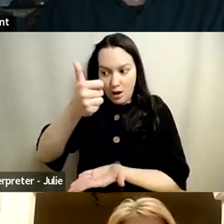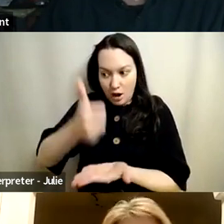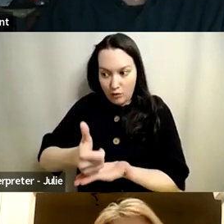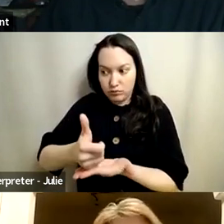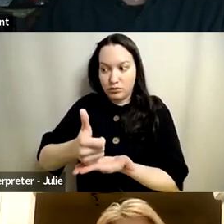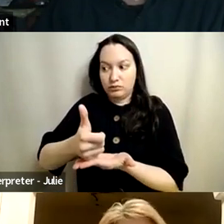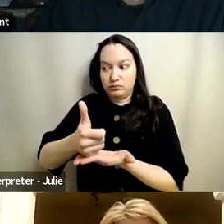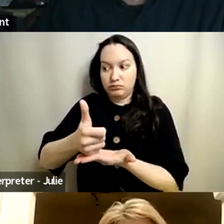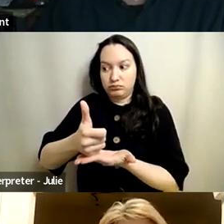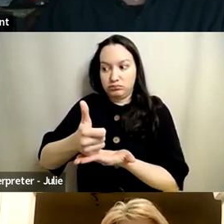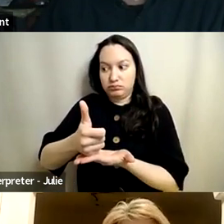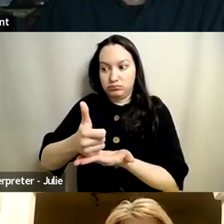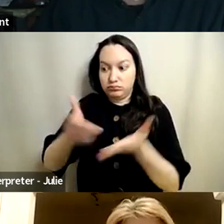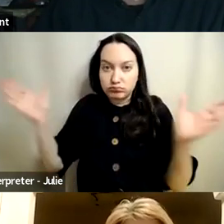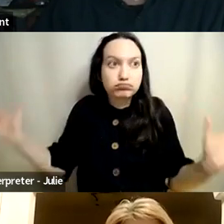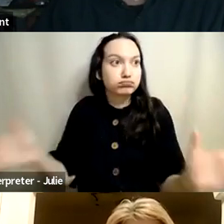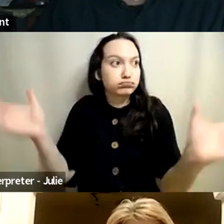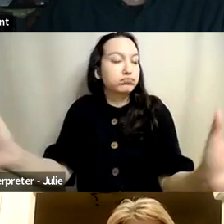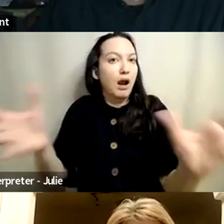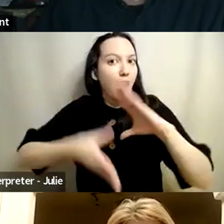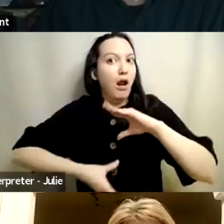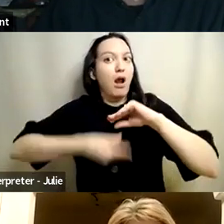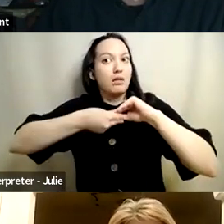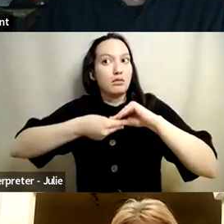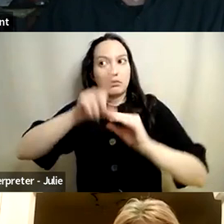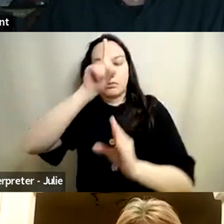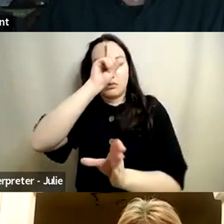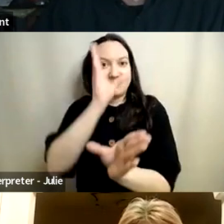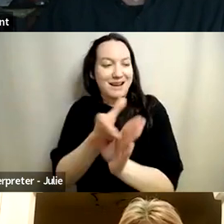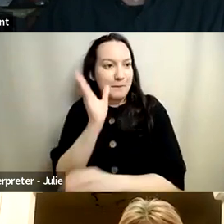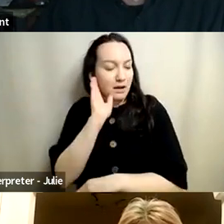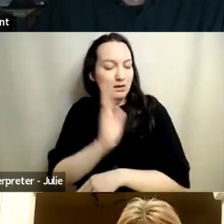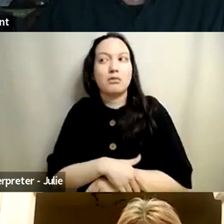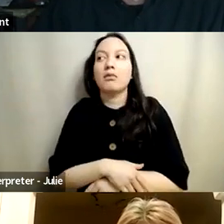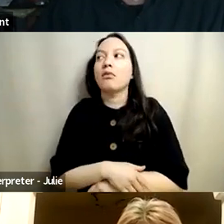to help kind of push everybody else to add in to develop psych beds.